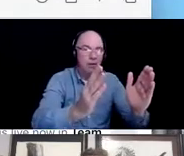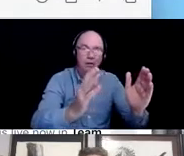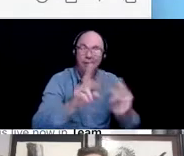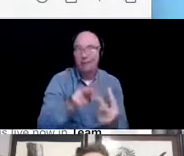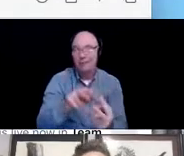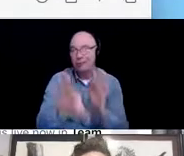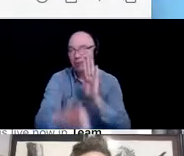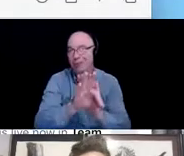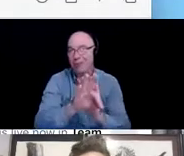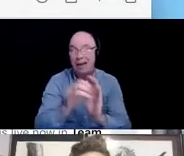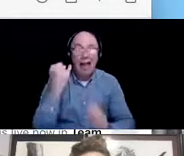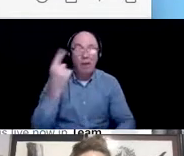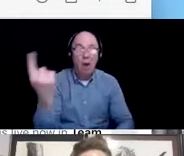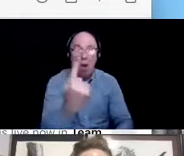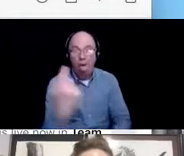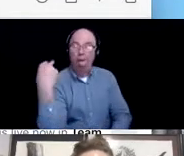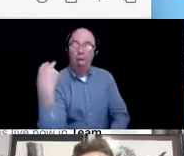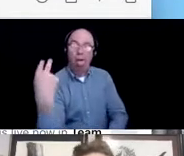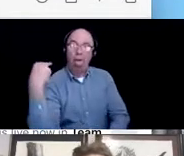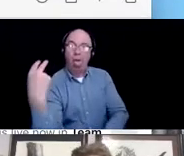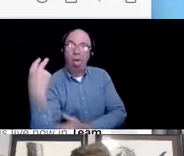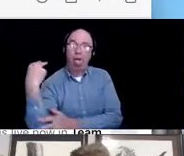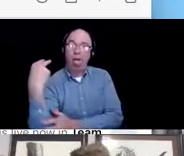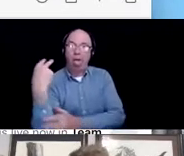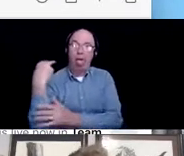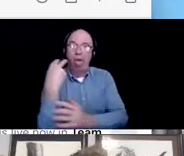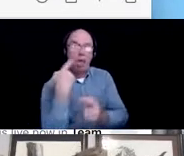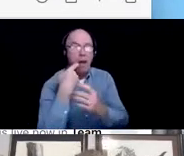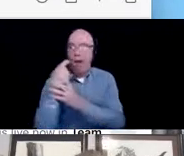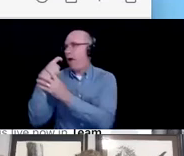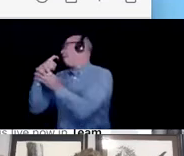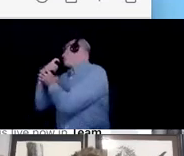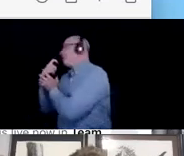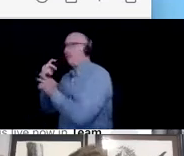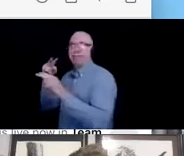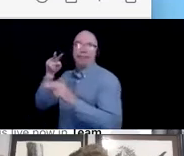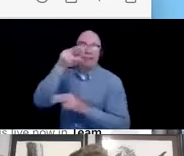of course that will only last so long and will burn out. So I really want to